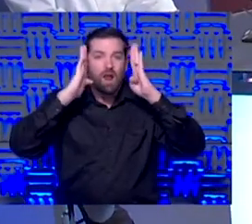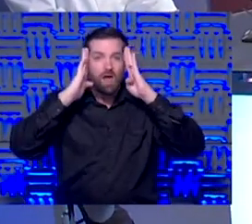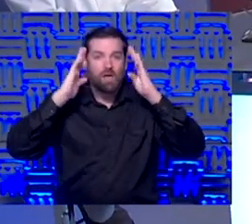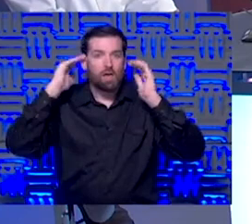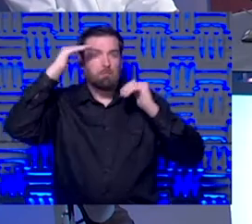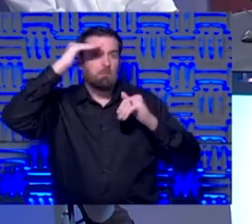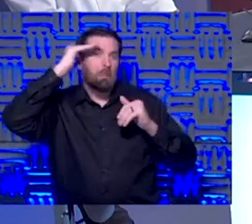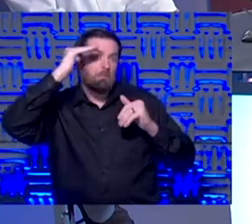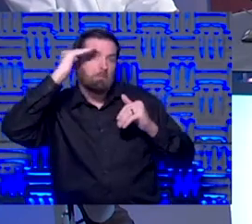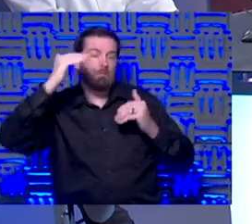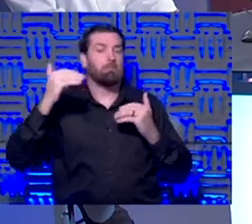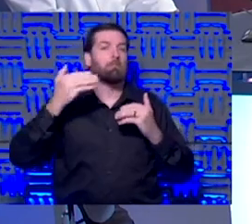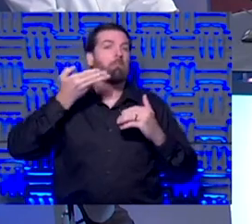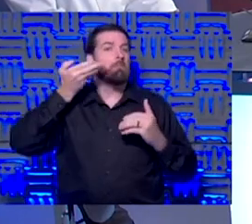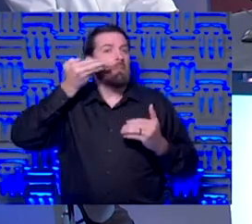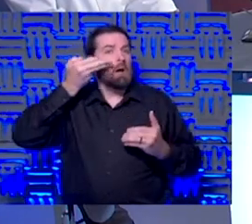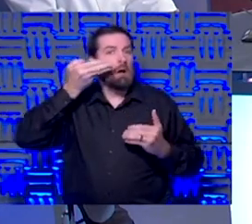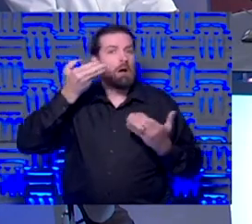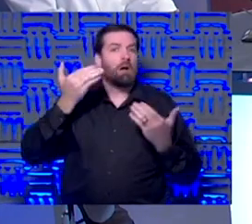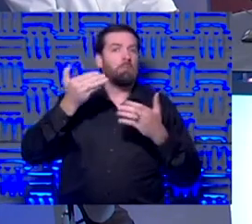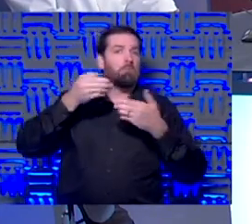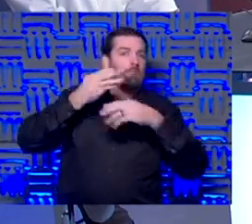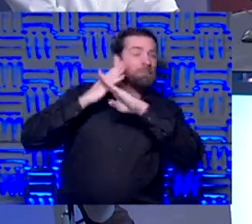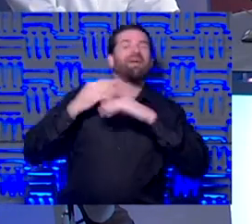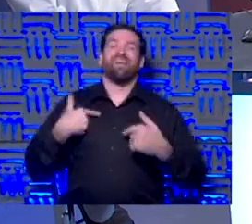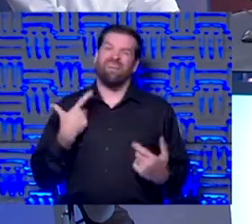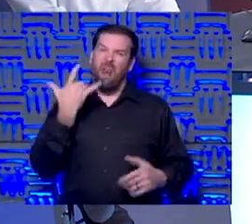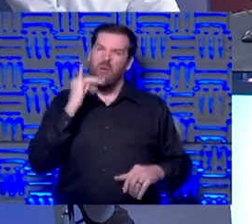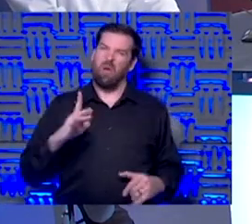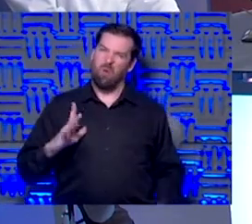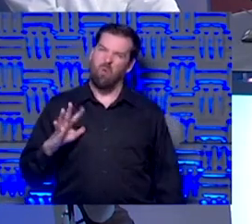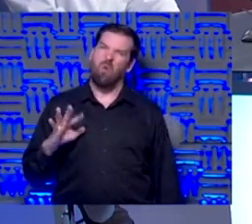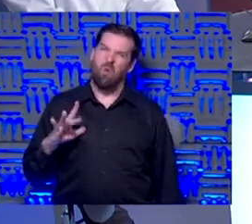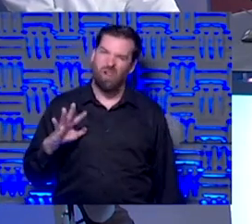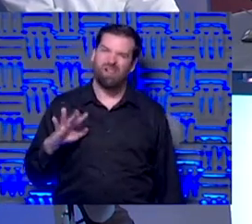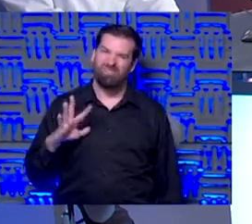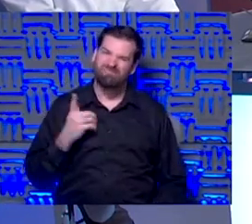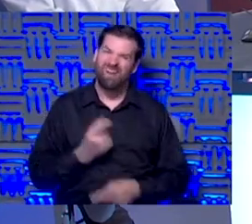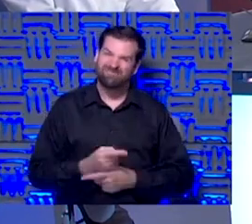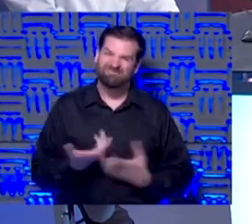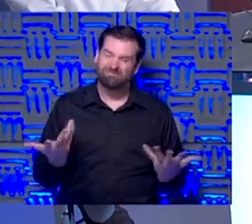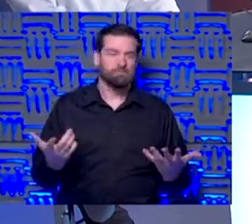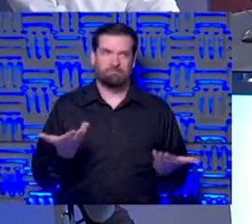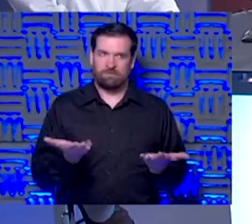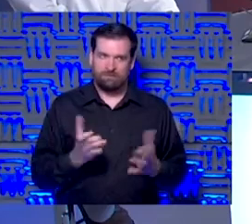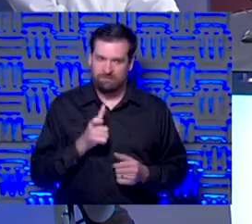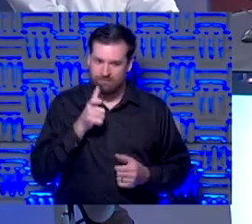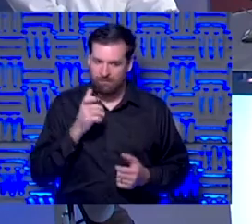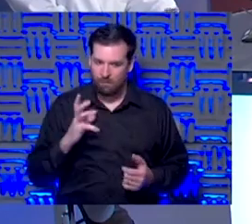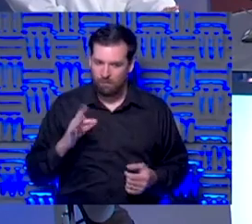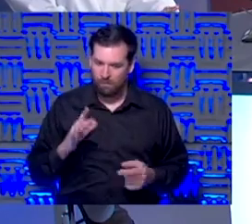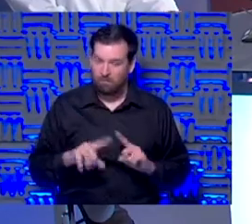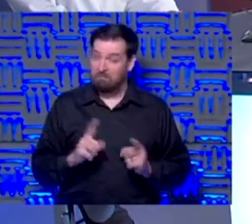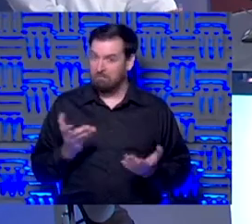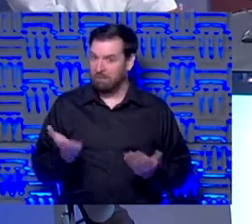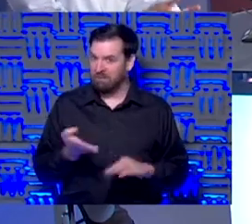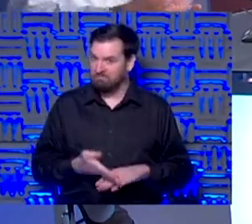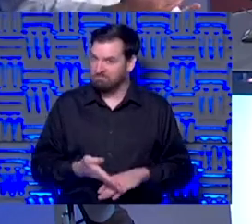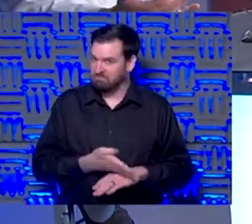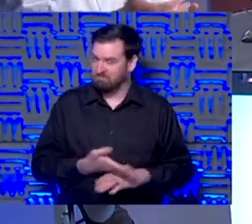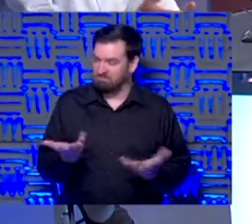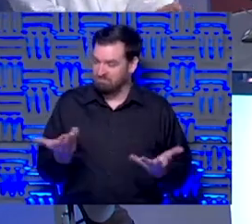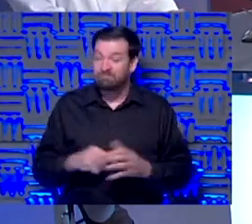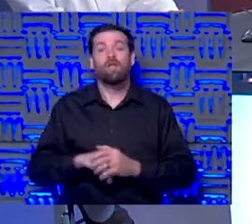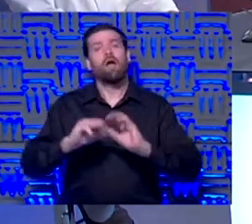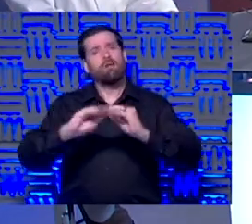at the top, a little at the bottom, and I look cool, right? I look cool. Well, okay, maybe not cool, but it could be a step up. And obviously, there